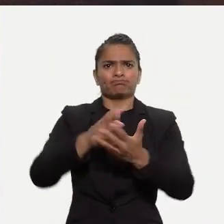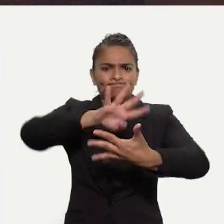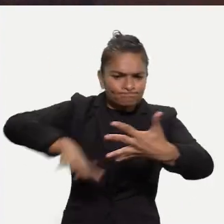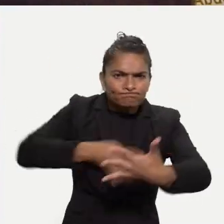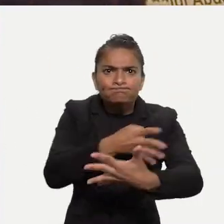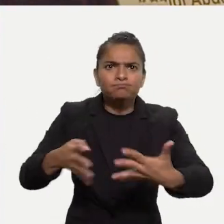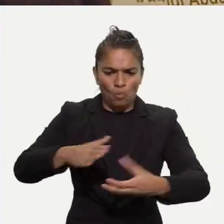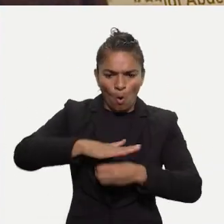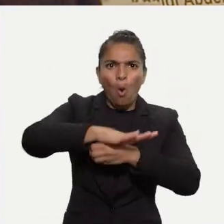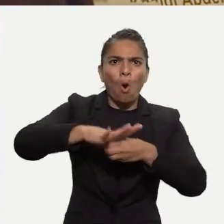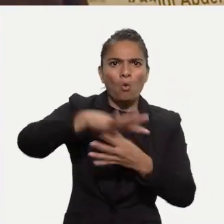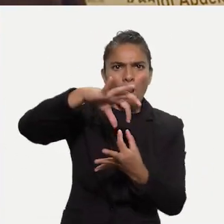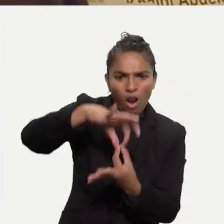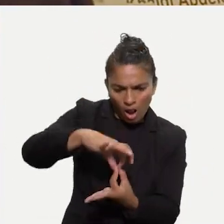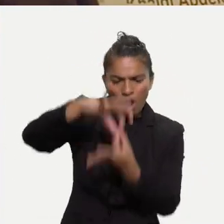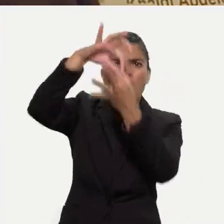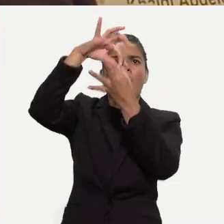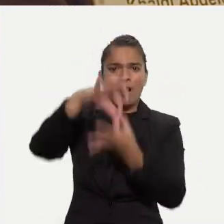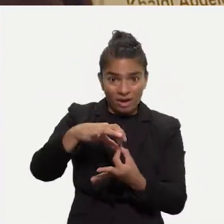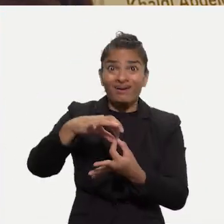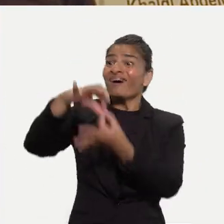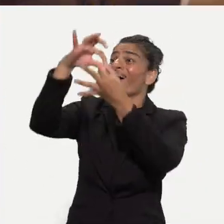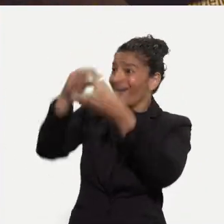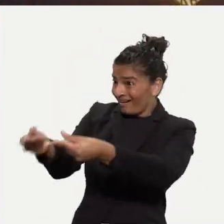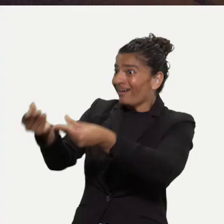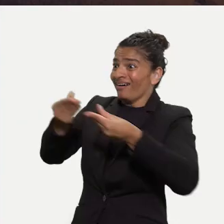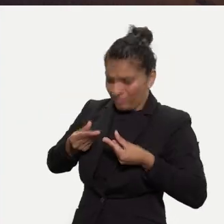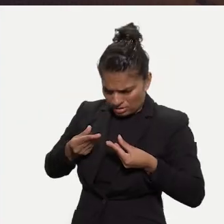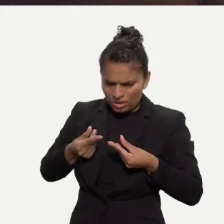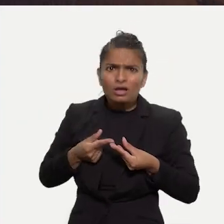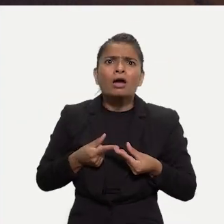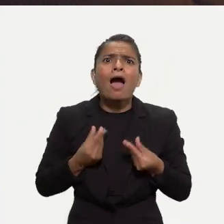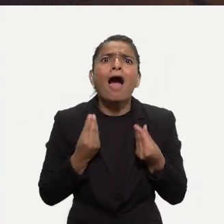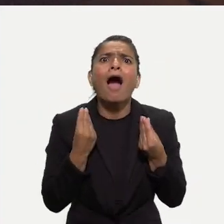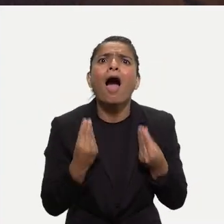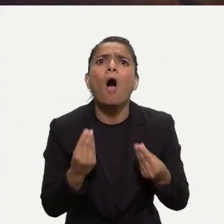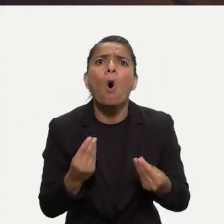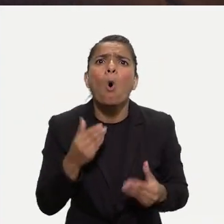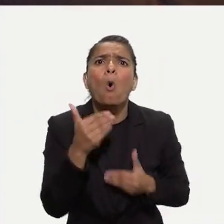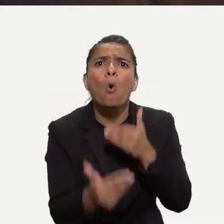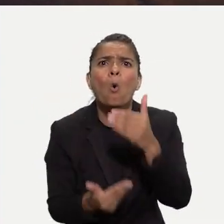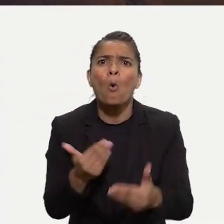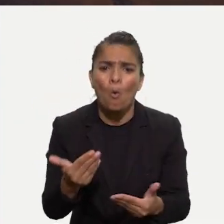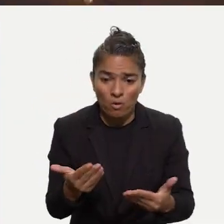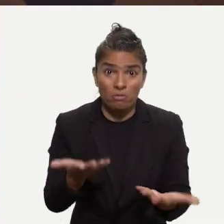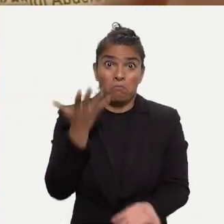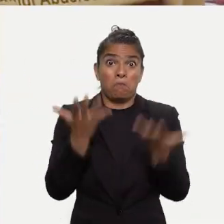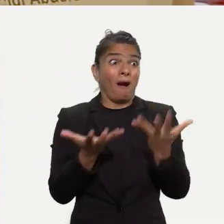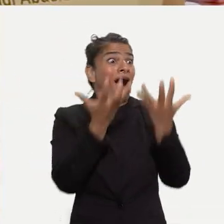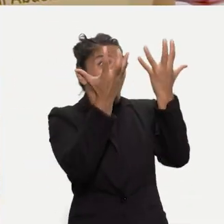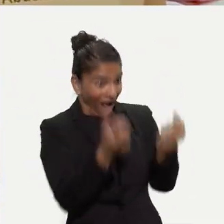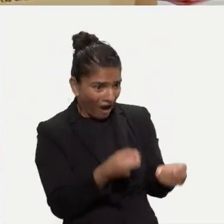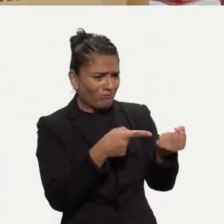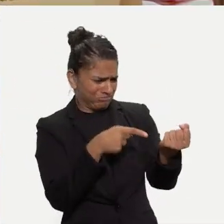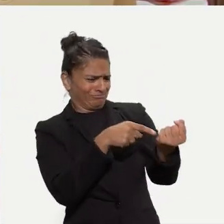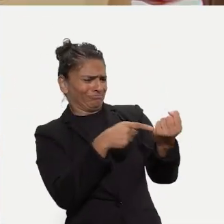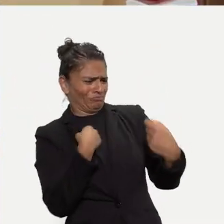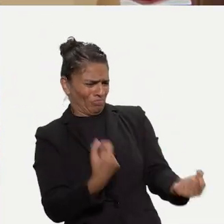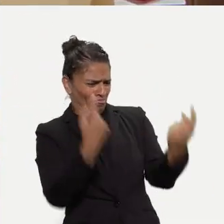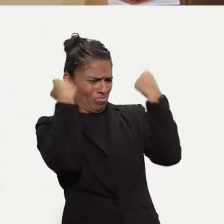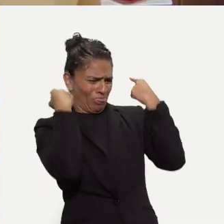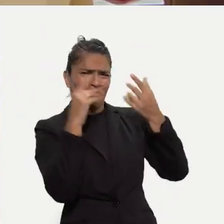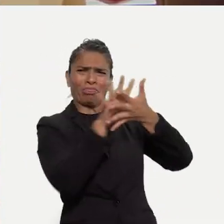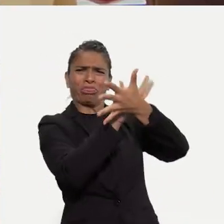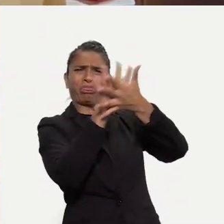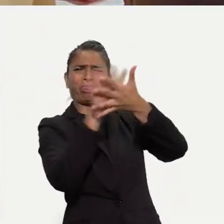contextualize the regional, the international frameworks at our local level. The other is, how do we